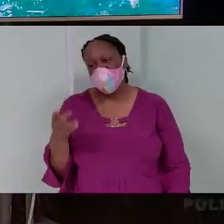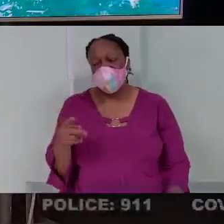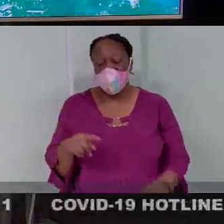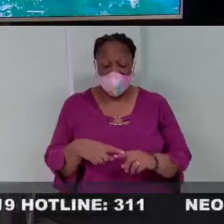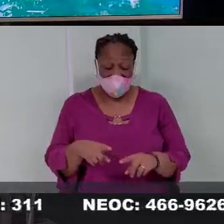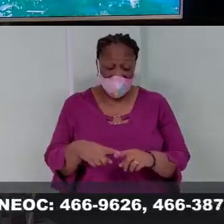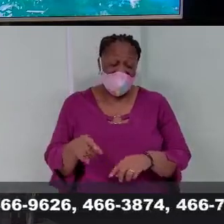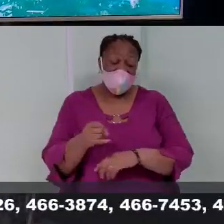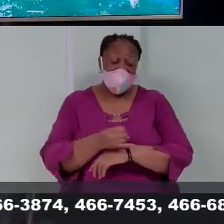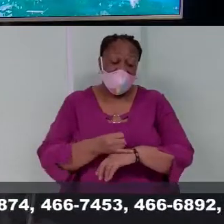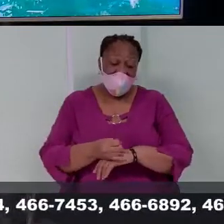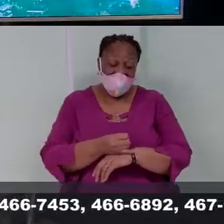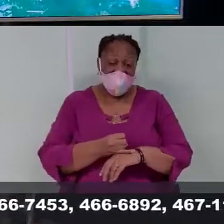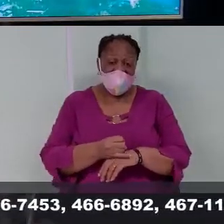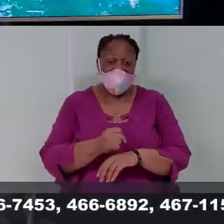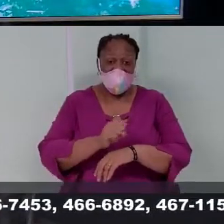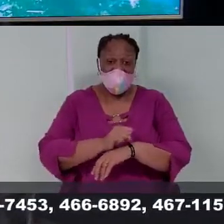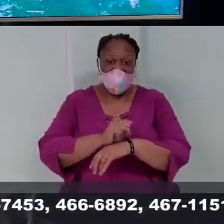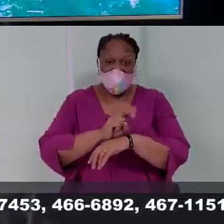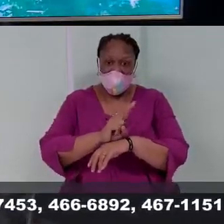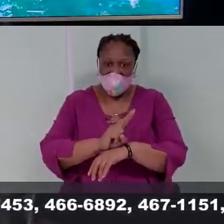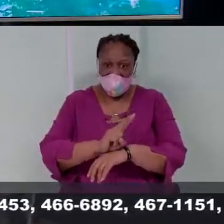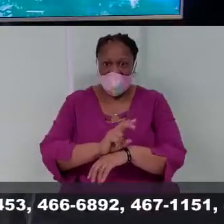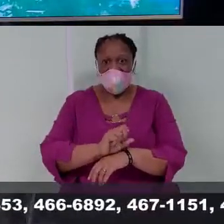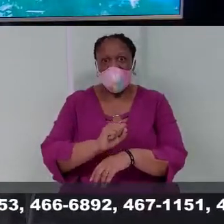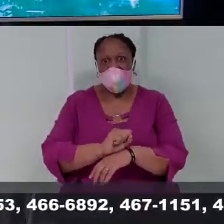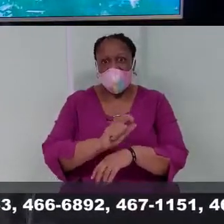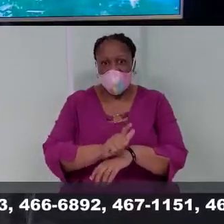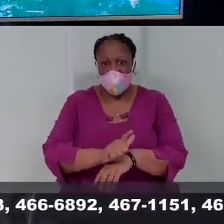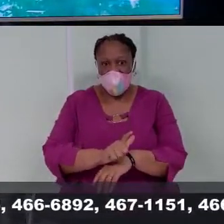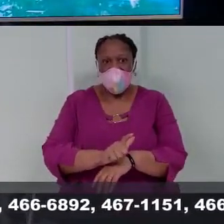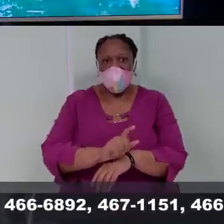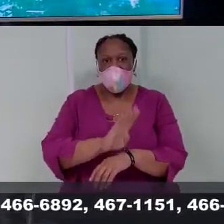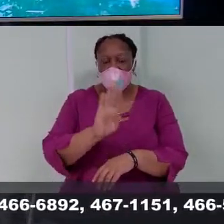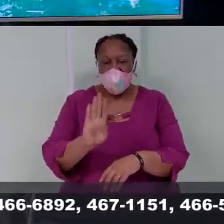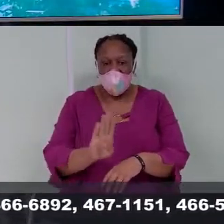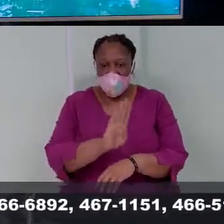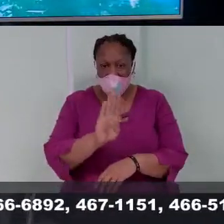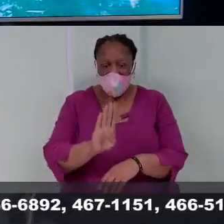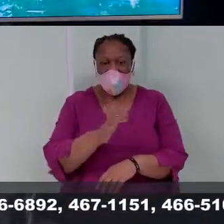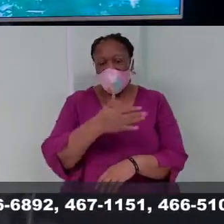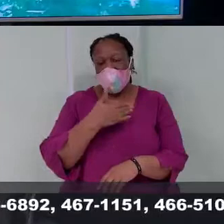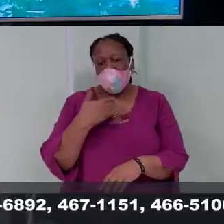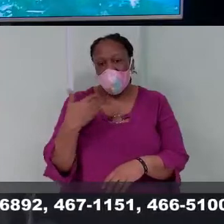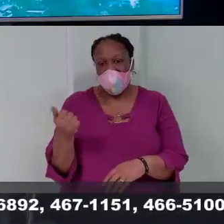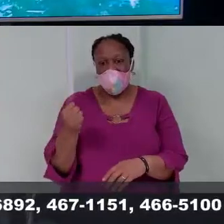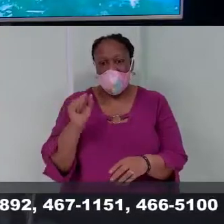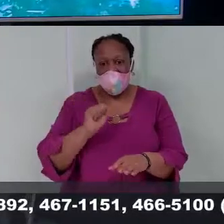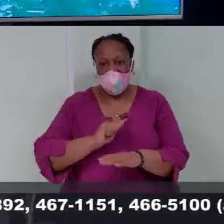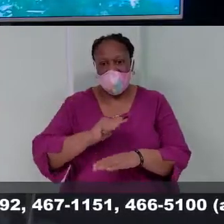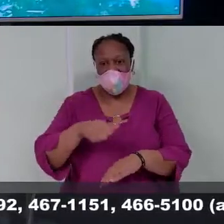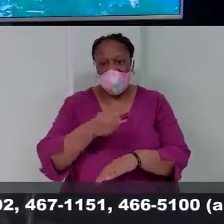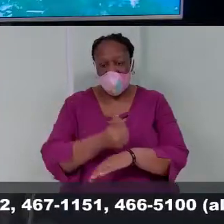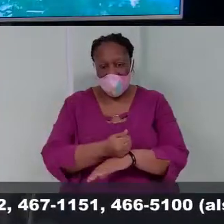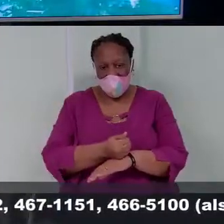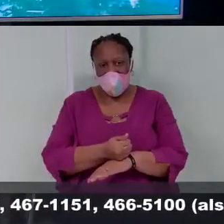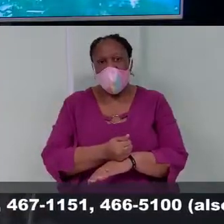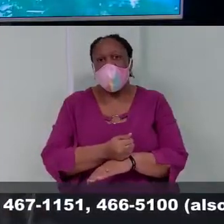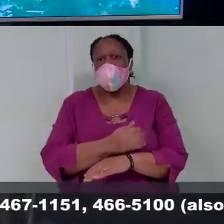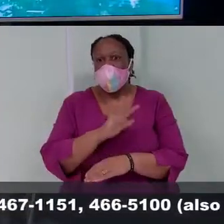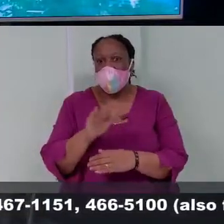Thank you very much, Mr. Samuel. And our first